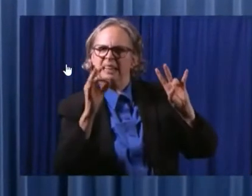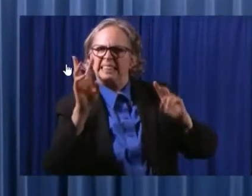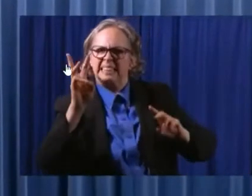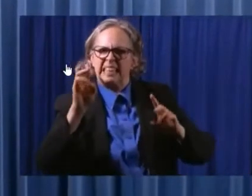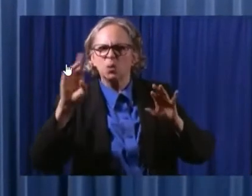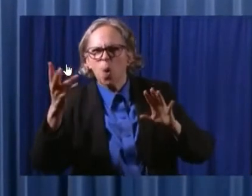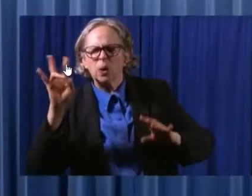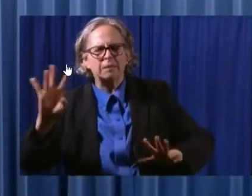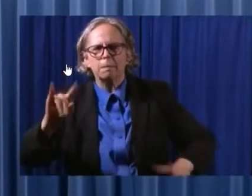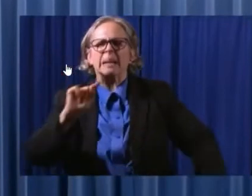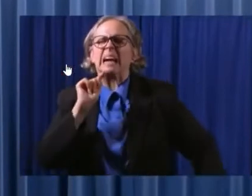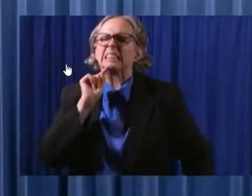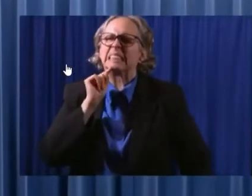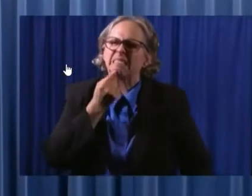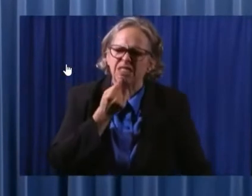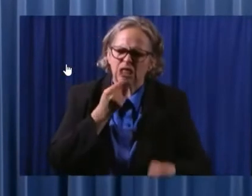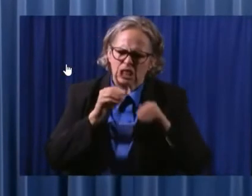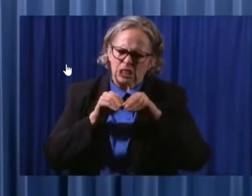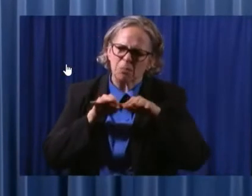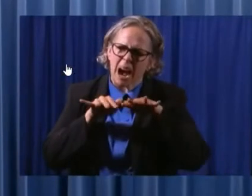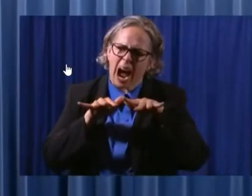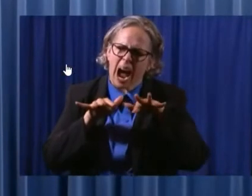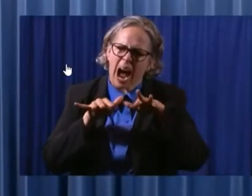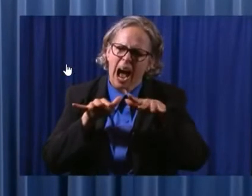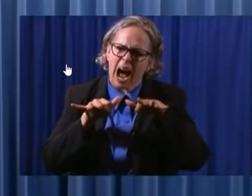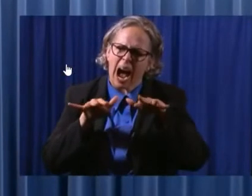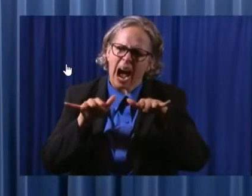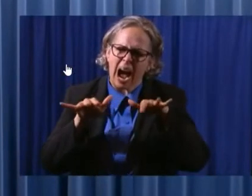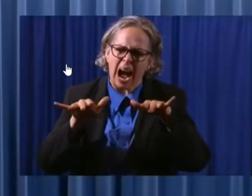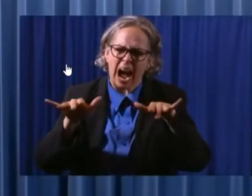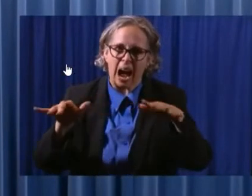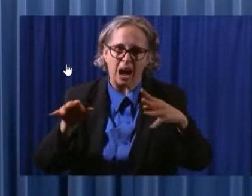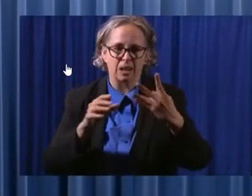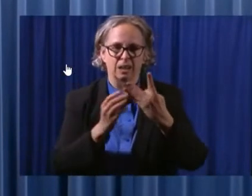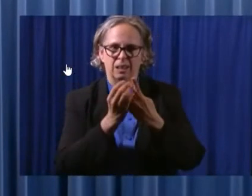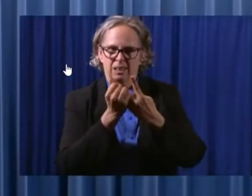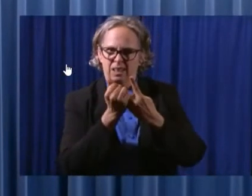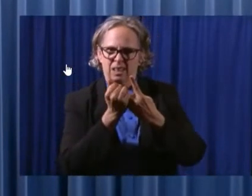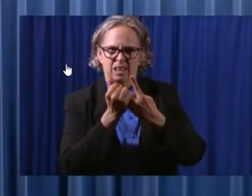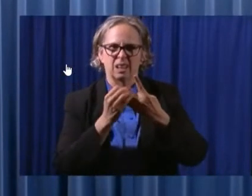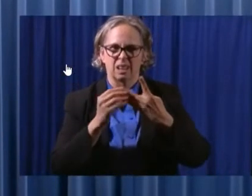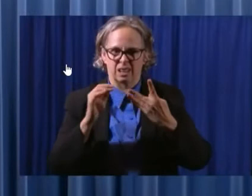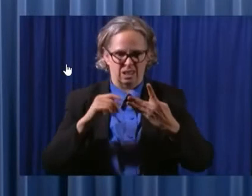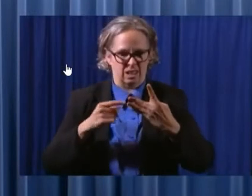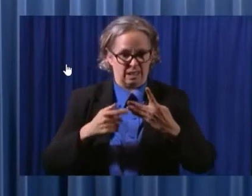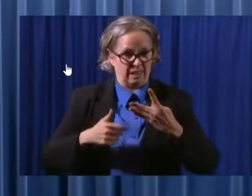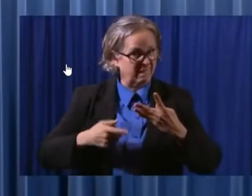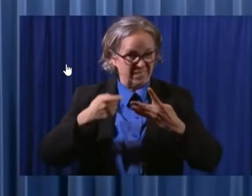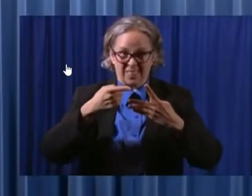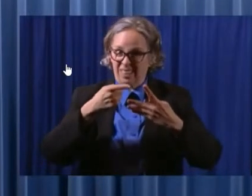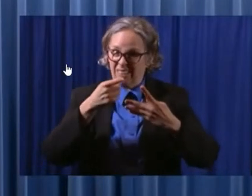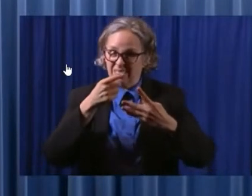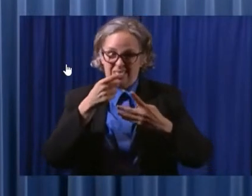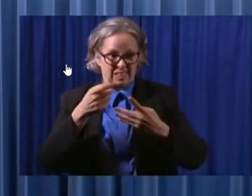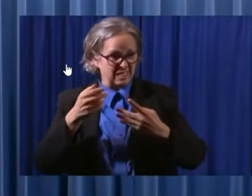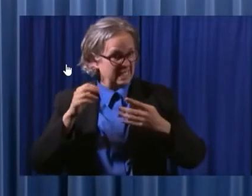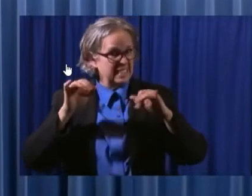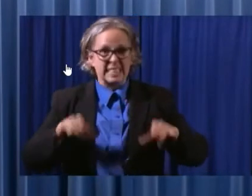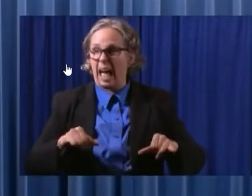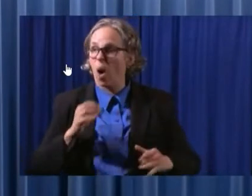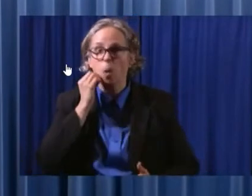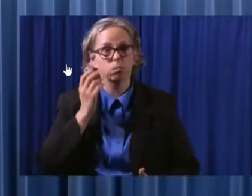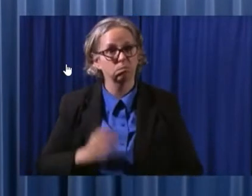sector-specific guidance must continue to be followed. Ohioans living in counties at this level should continue to follow those guidelines outlined in levels 1, 2,